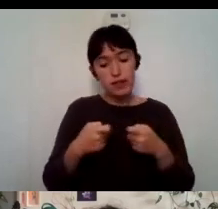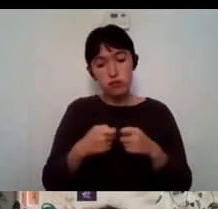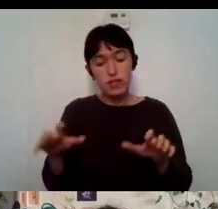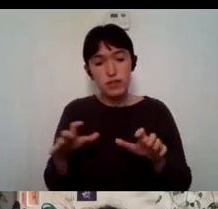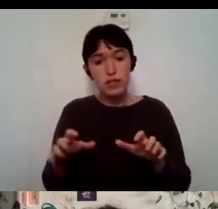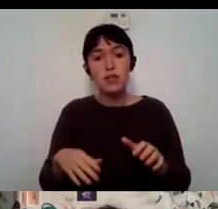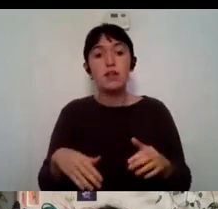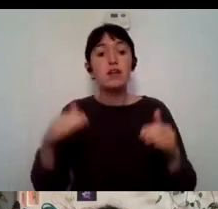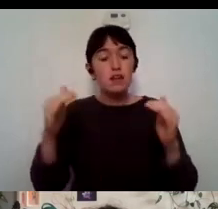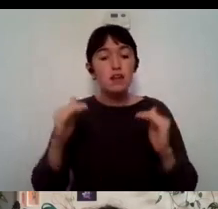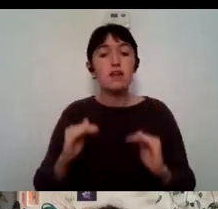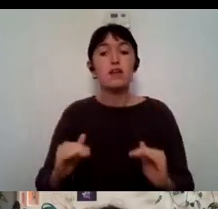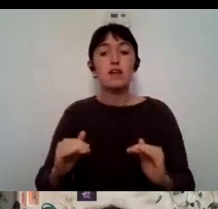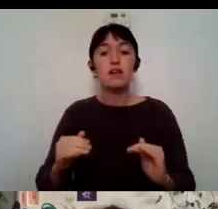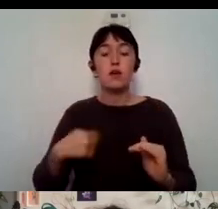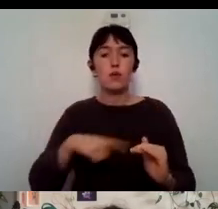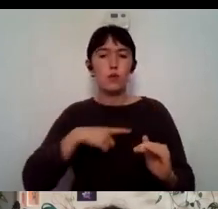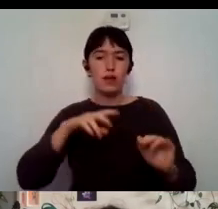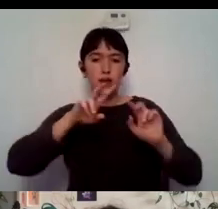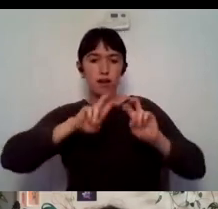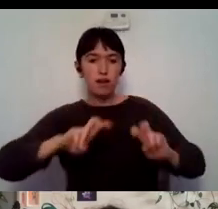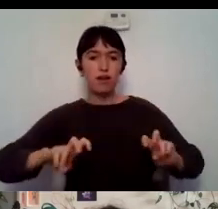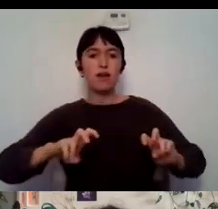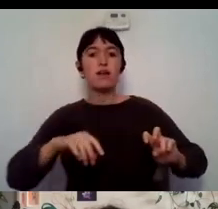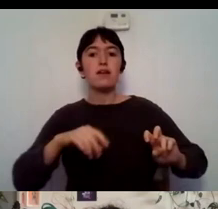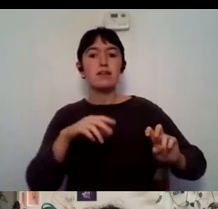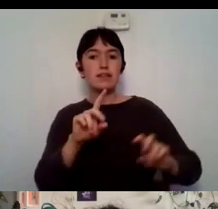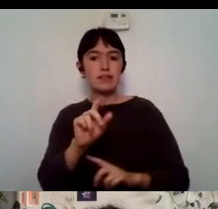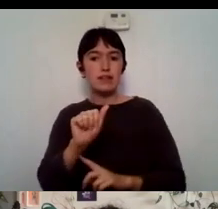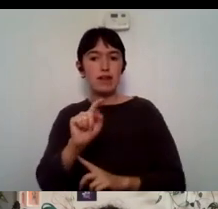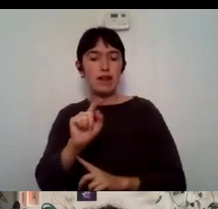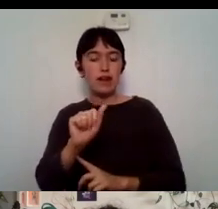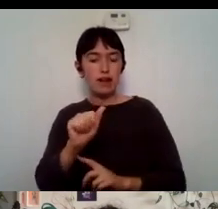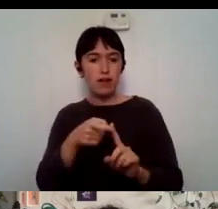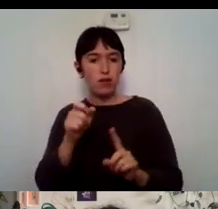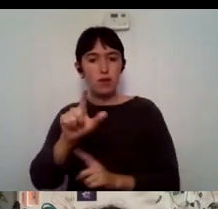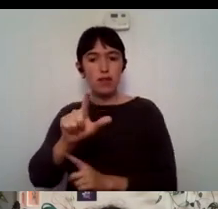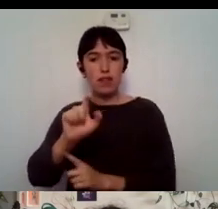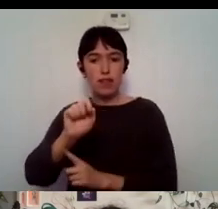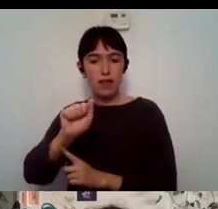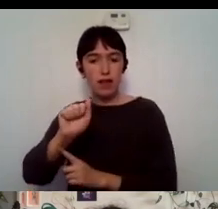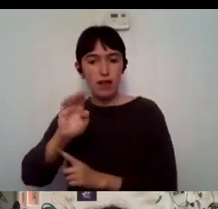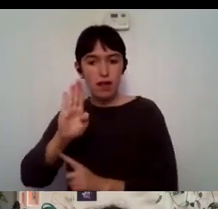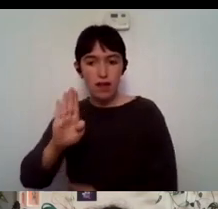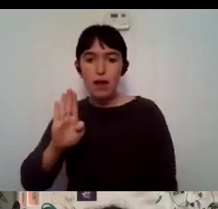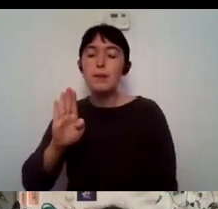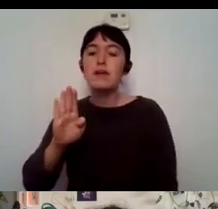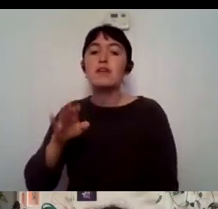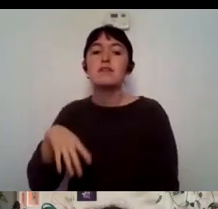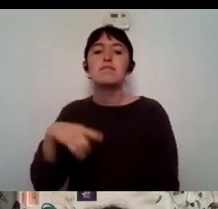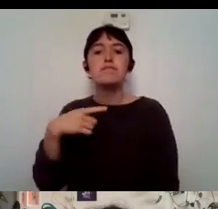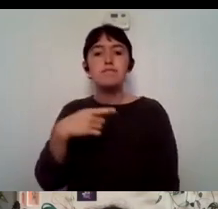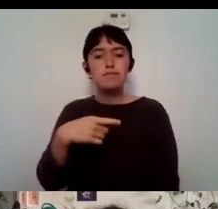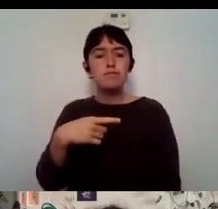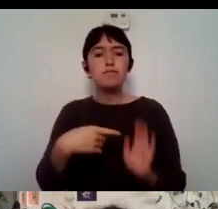we've collected in our lab, basically the take-home message here is that this is